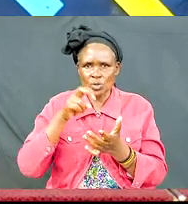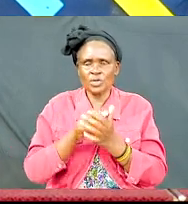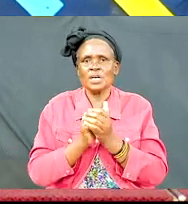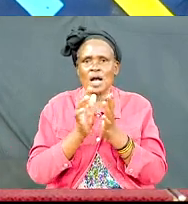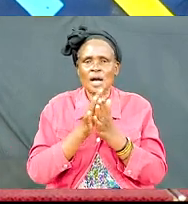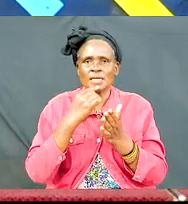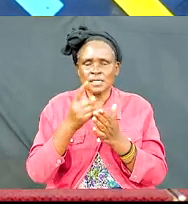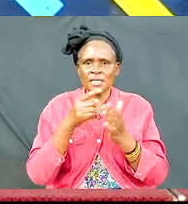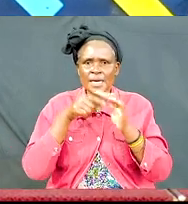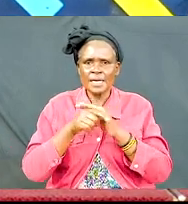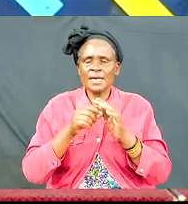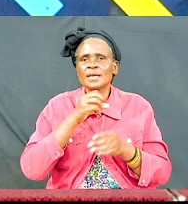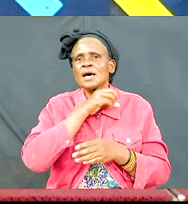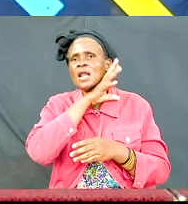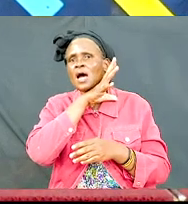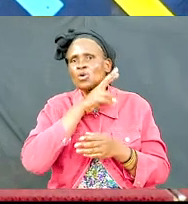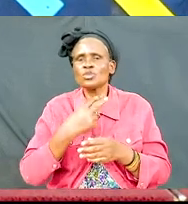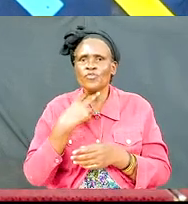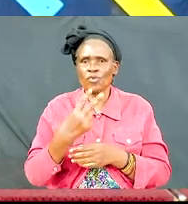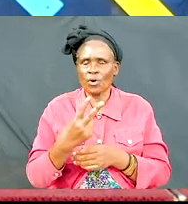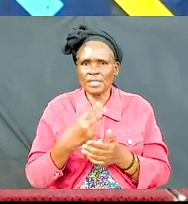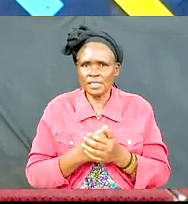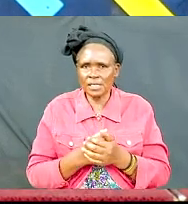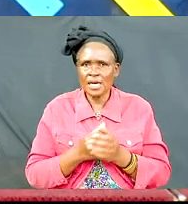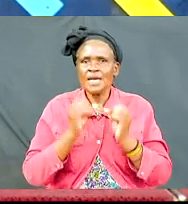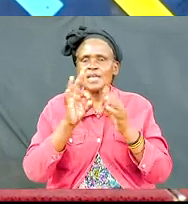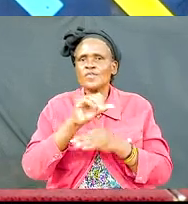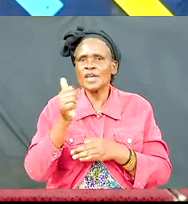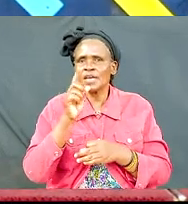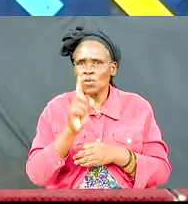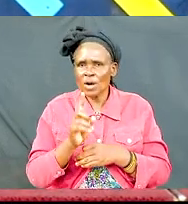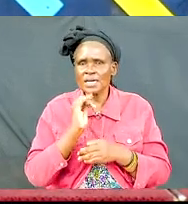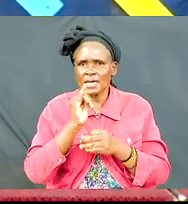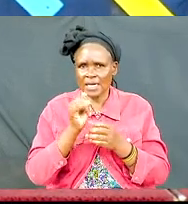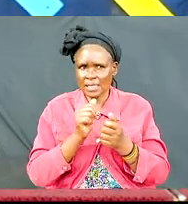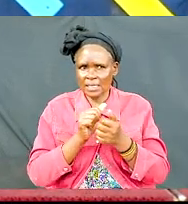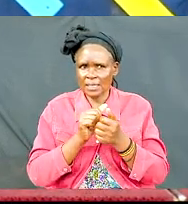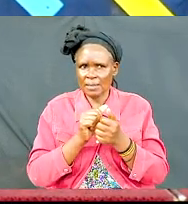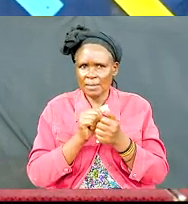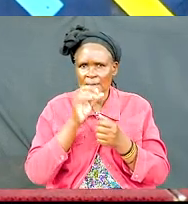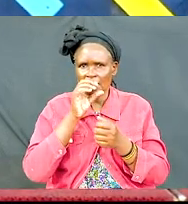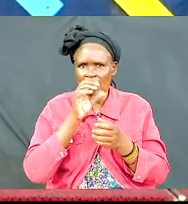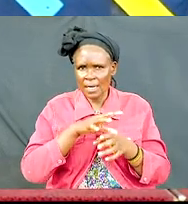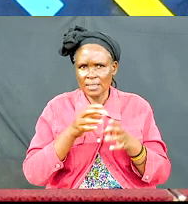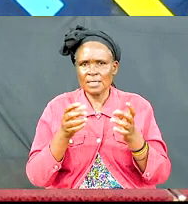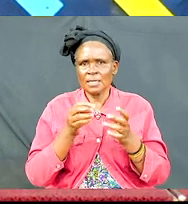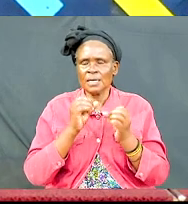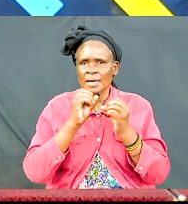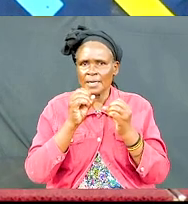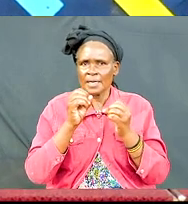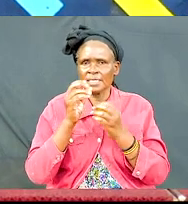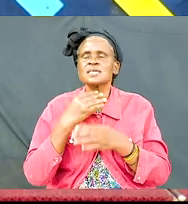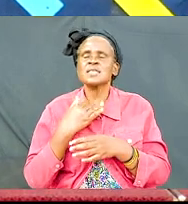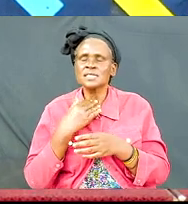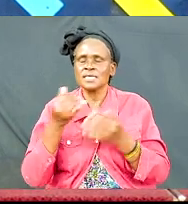said in a loud voice, "If anyone is thirsty, let him come to me and